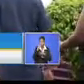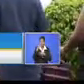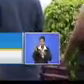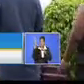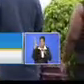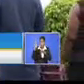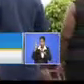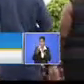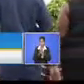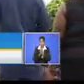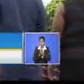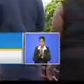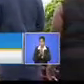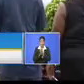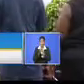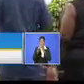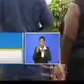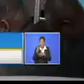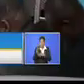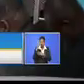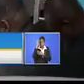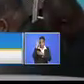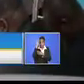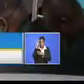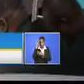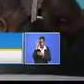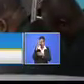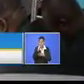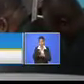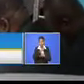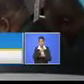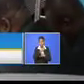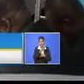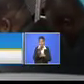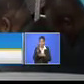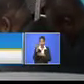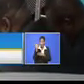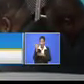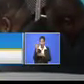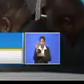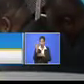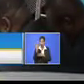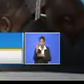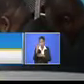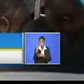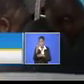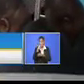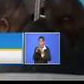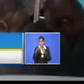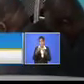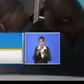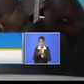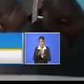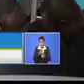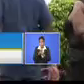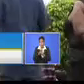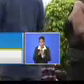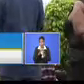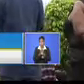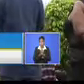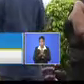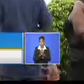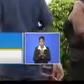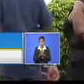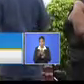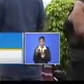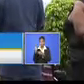Wilson Bain has known Miss Gwen for over 50 years and reminisced on meeting her when she moved from Abaco to reside in Fox Hill.